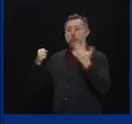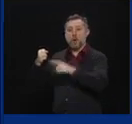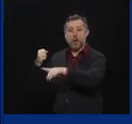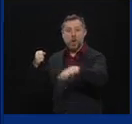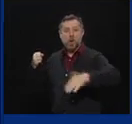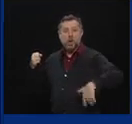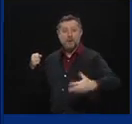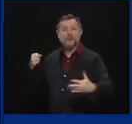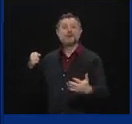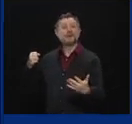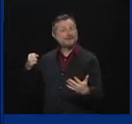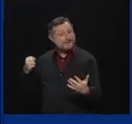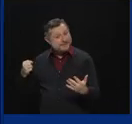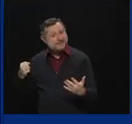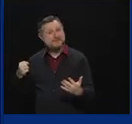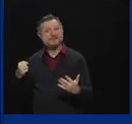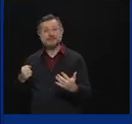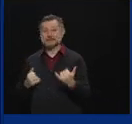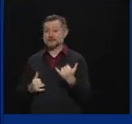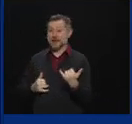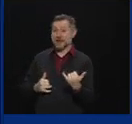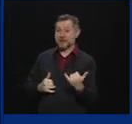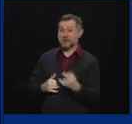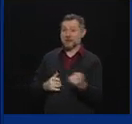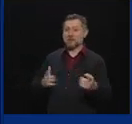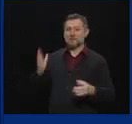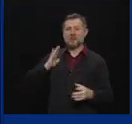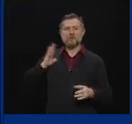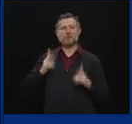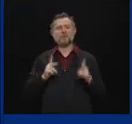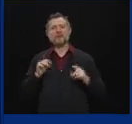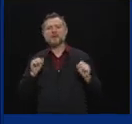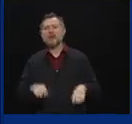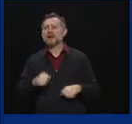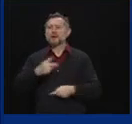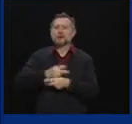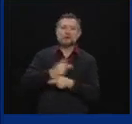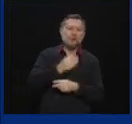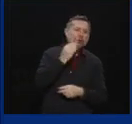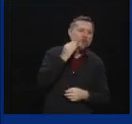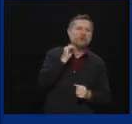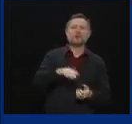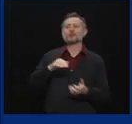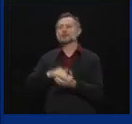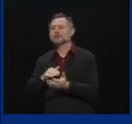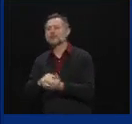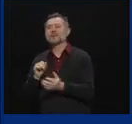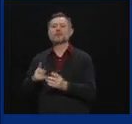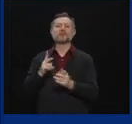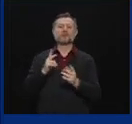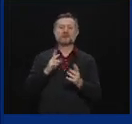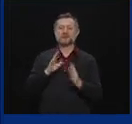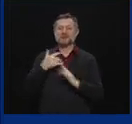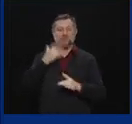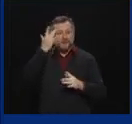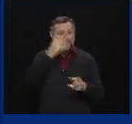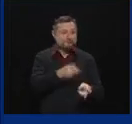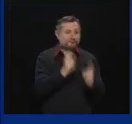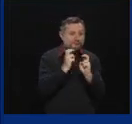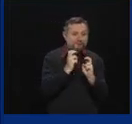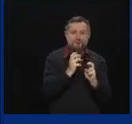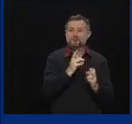people who may have been able to be taken care of at home or out of a doctor's office became very sick. So the combination of